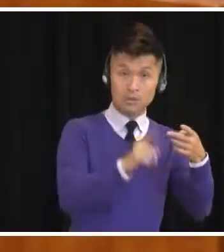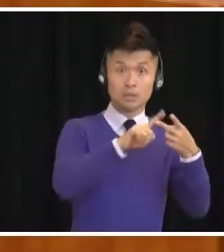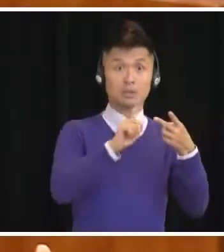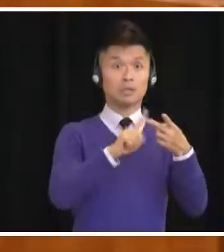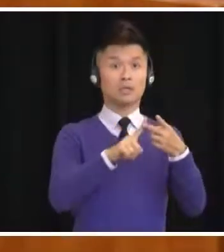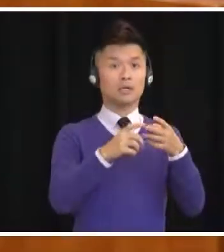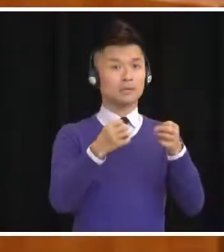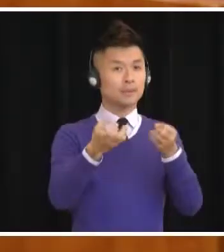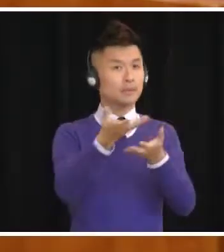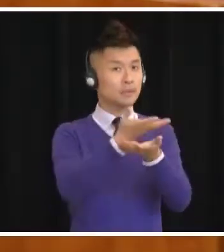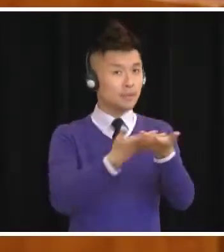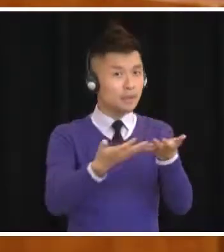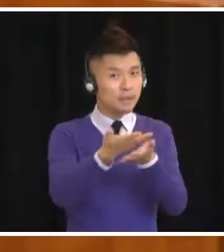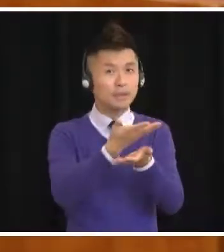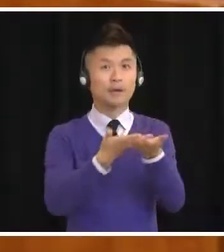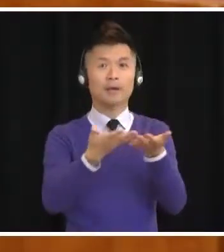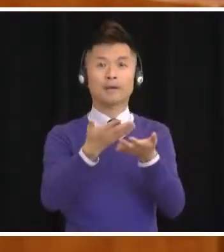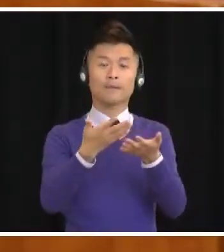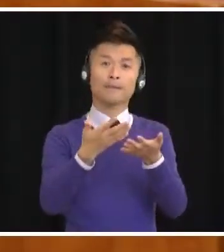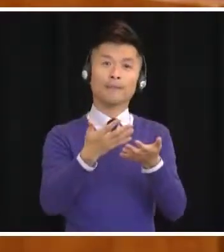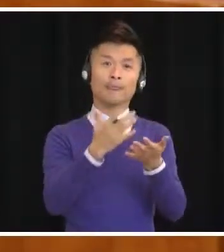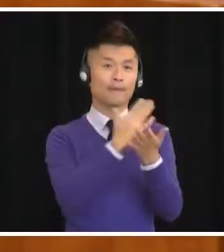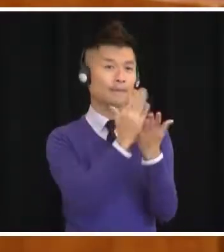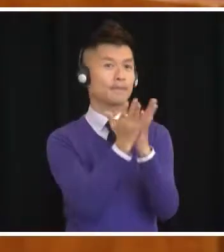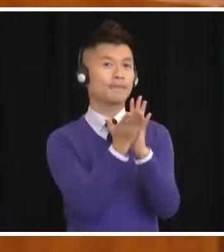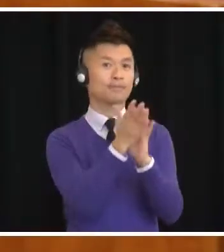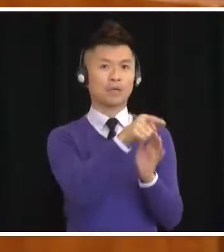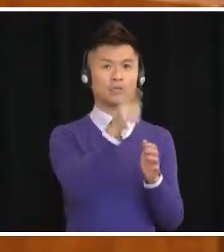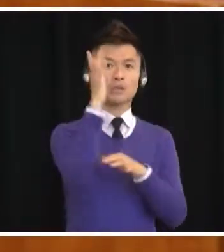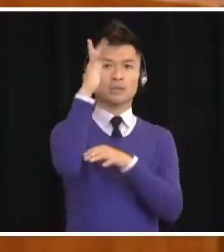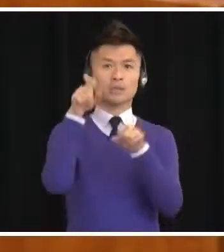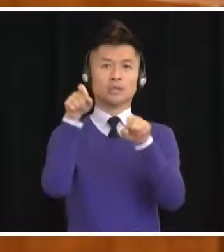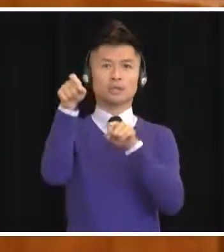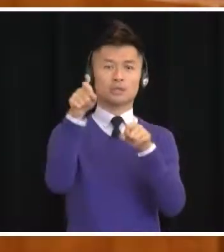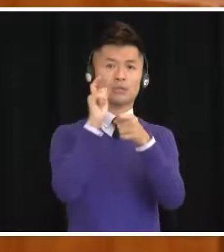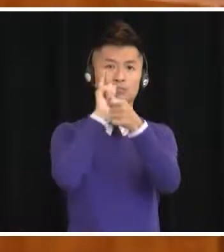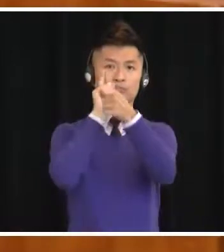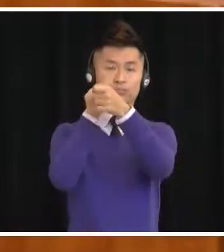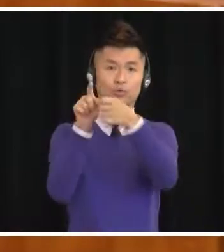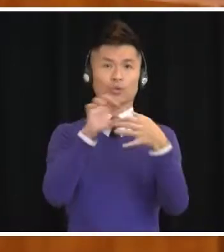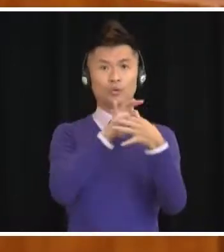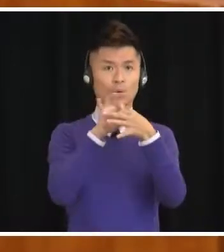revisions, maybe the ombudsman, the control yuan, will be able to do more.